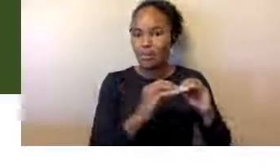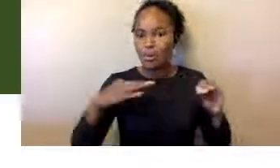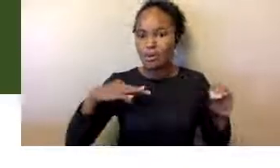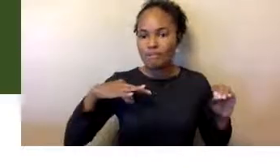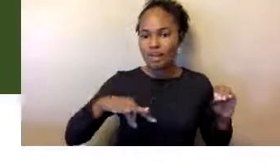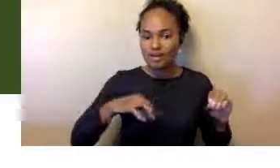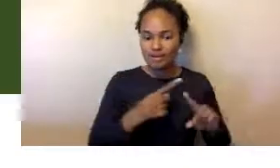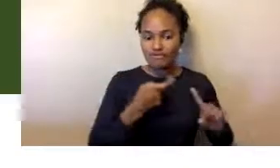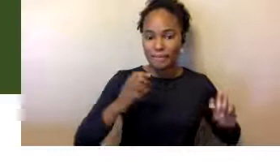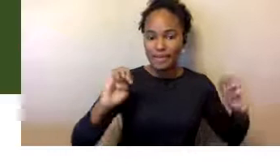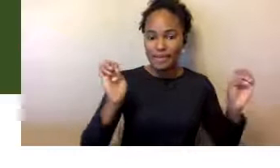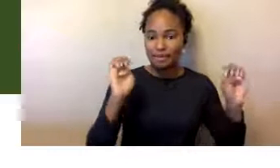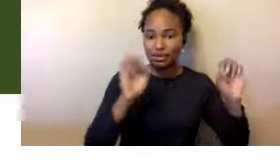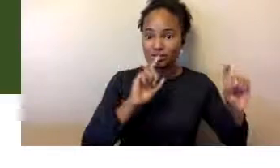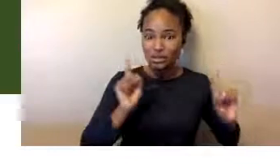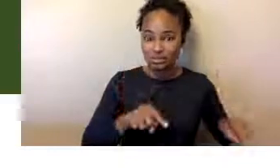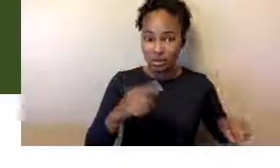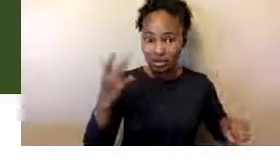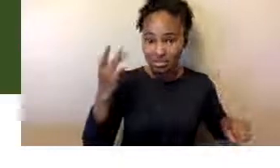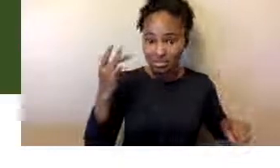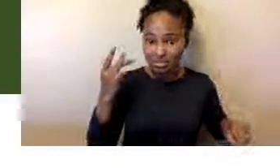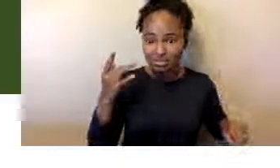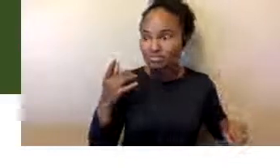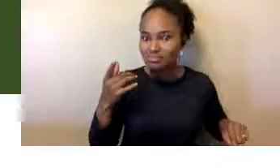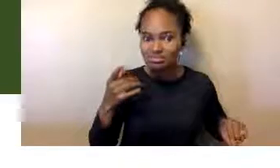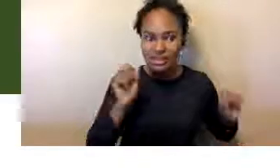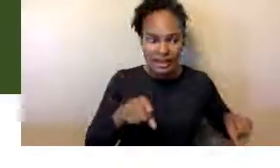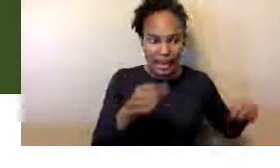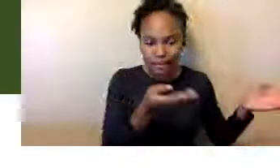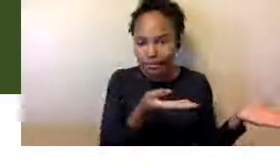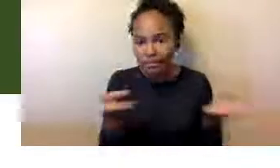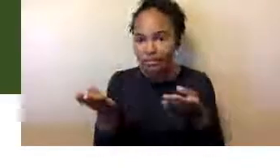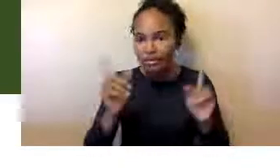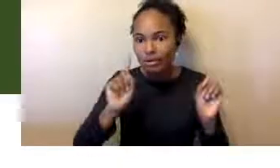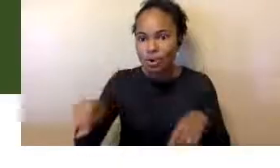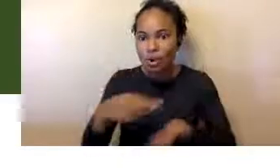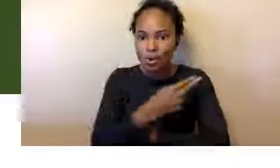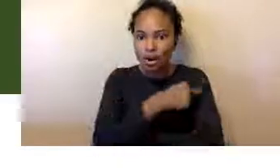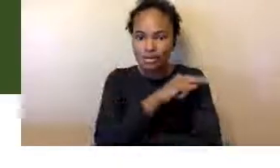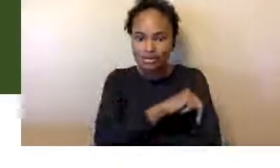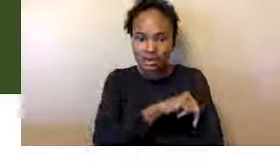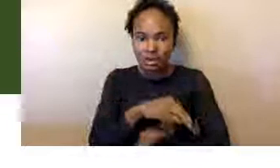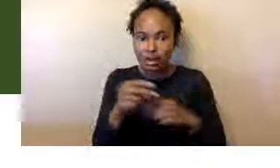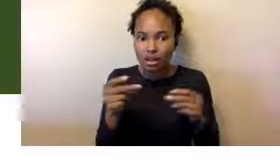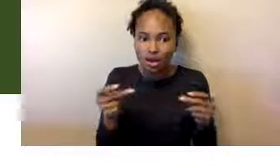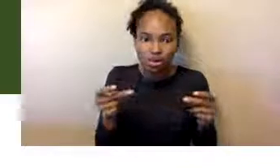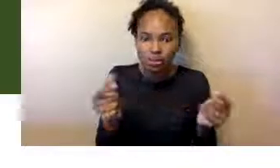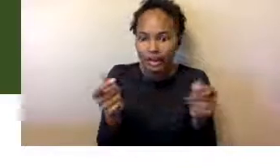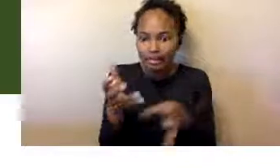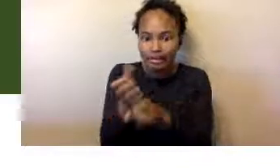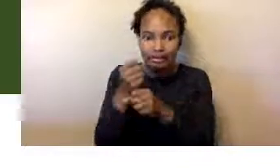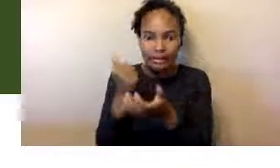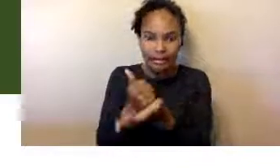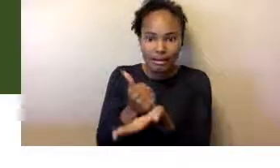emergency response because they're able to get to the hospital on a rather quick basis, and they're